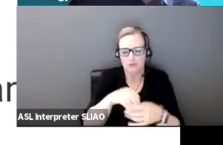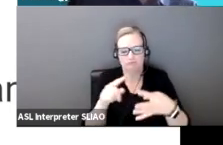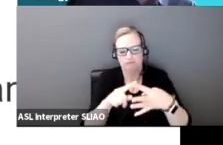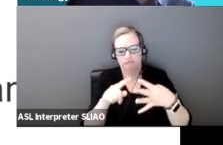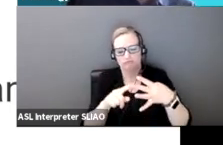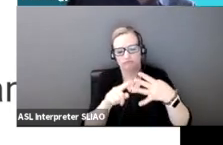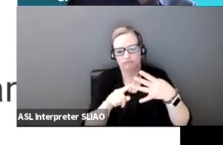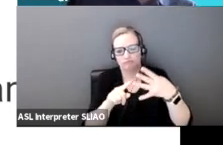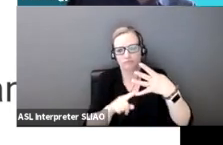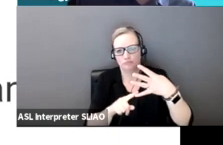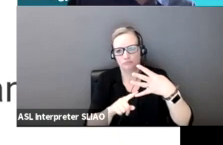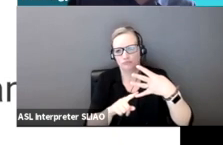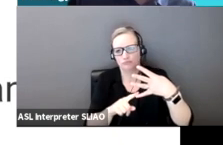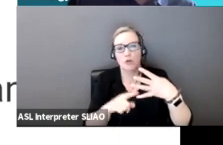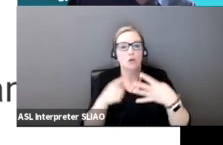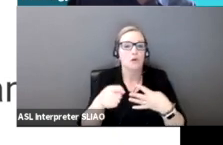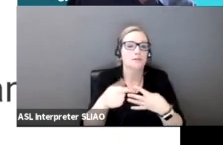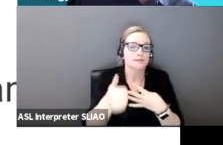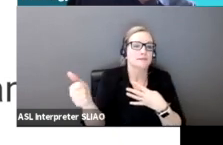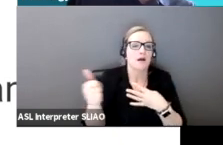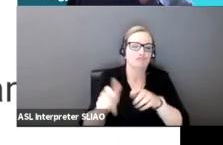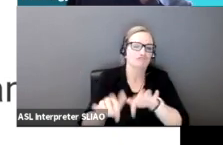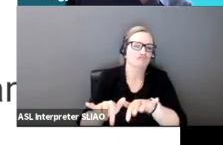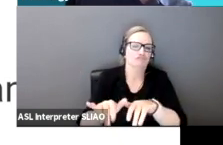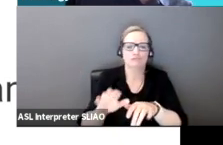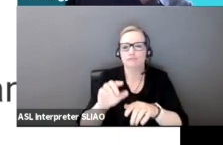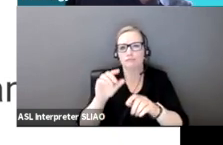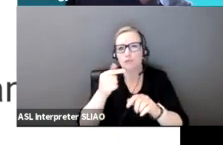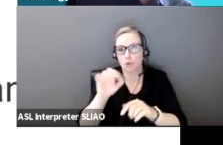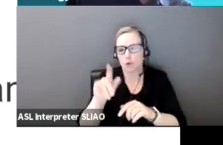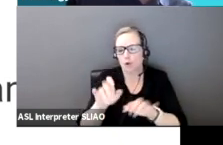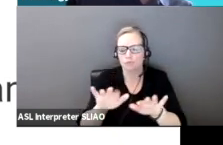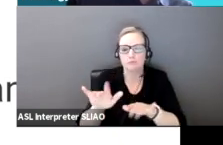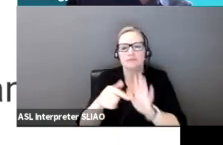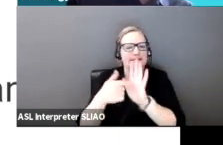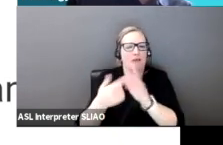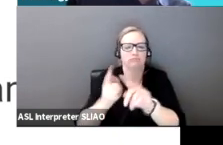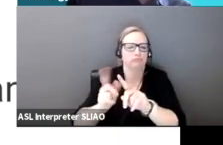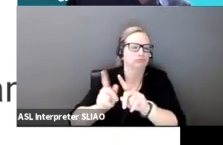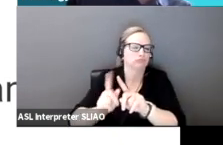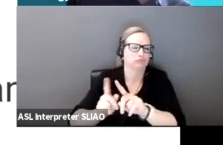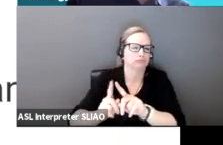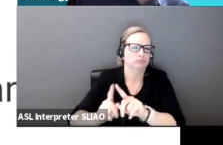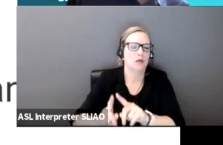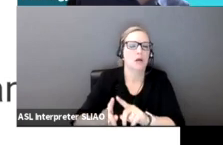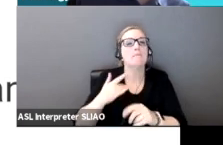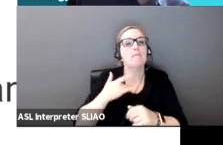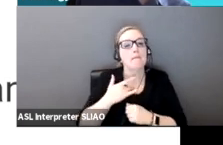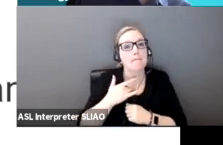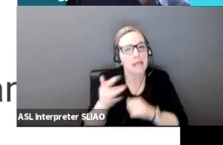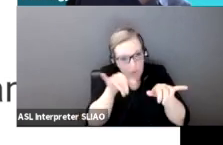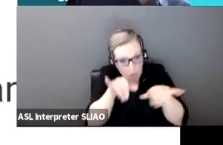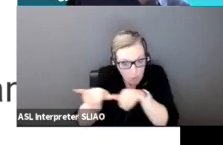will find many, many examples of patents, but they will have these 3 primary